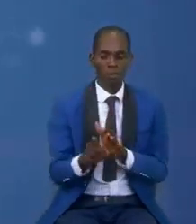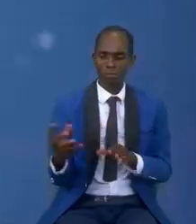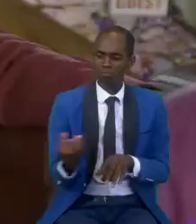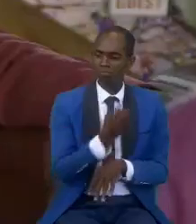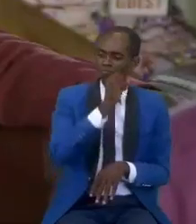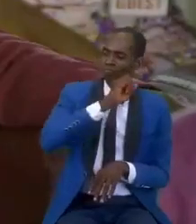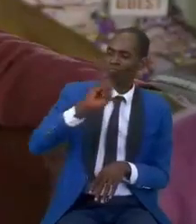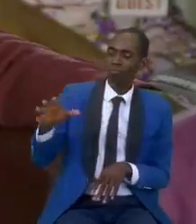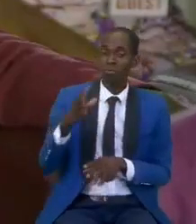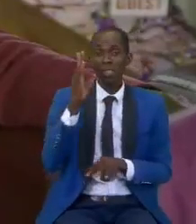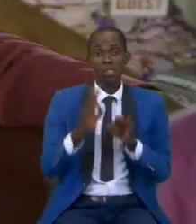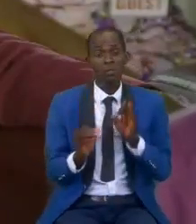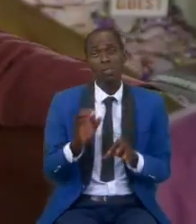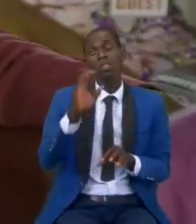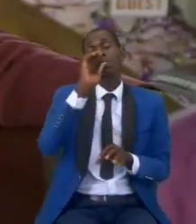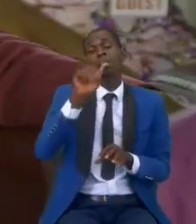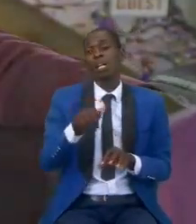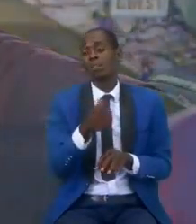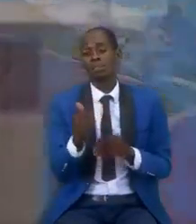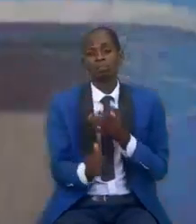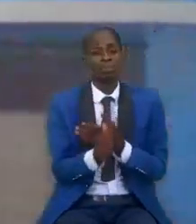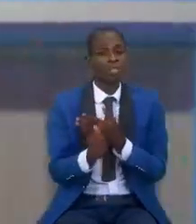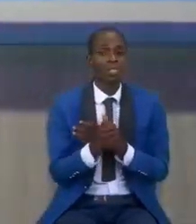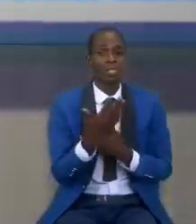shall not hurt them.